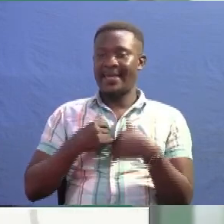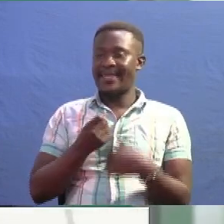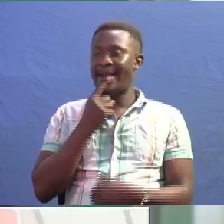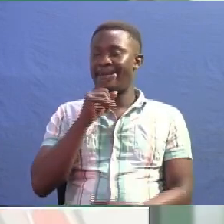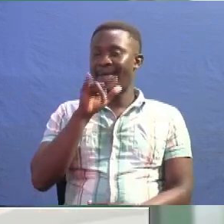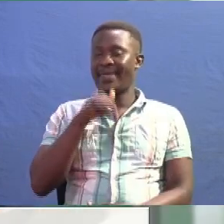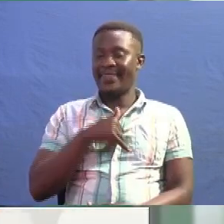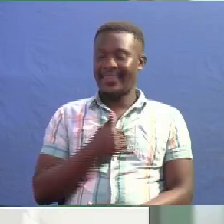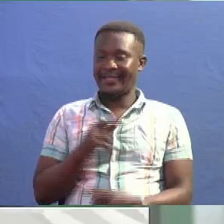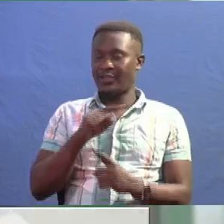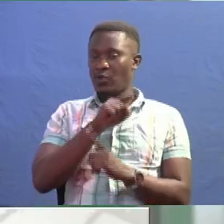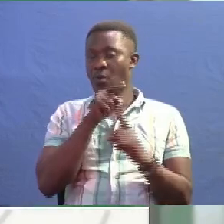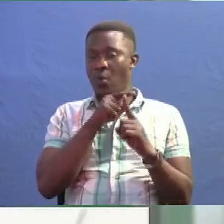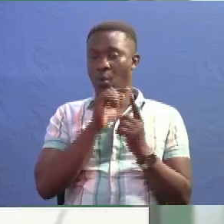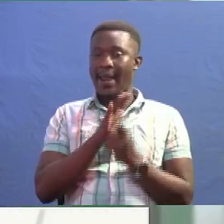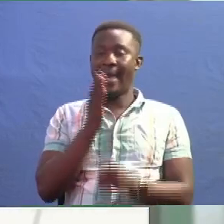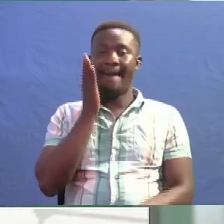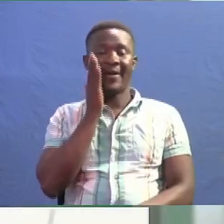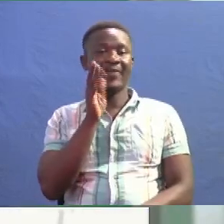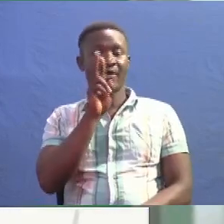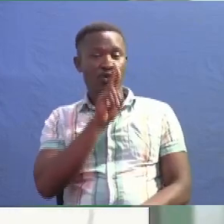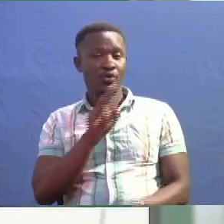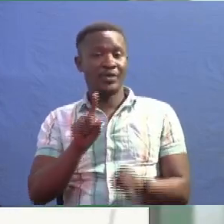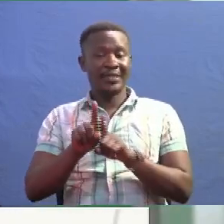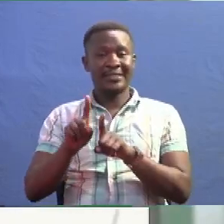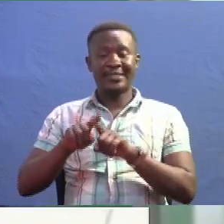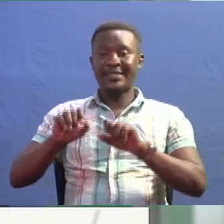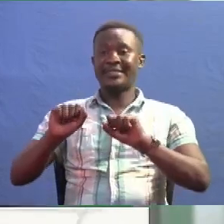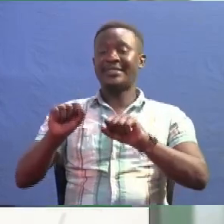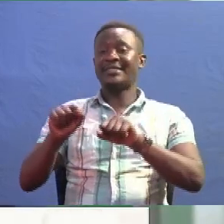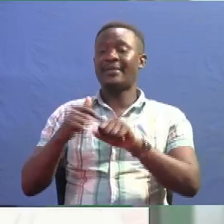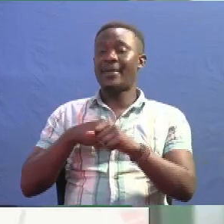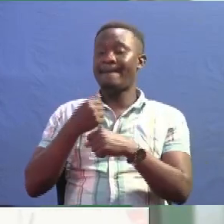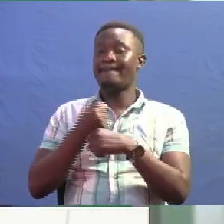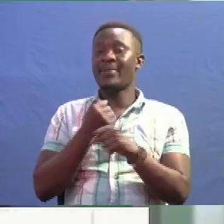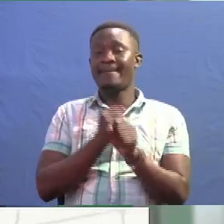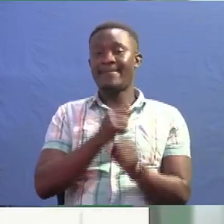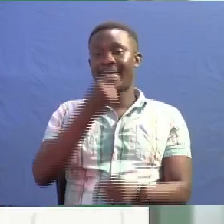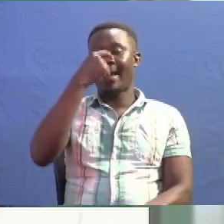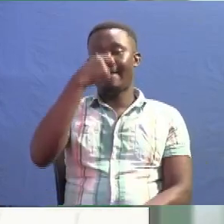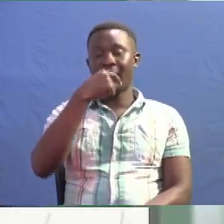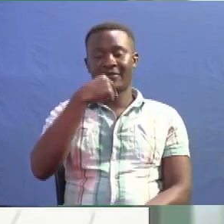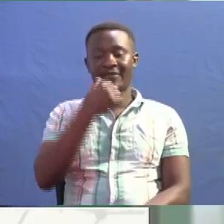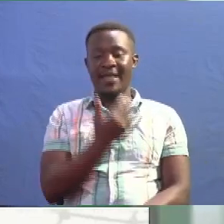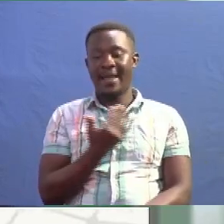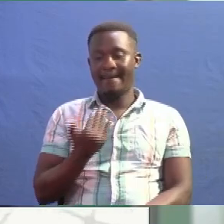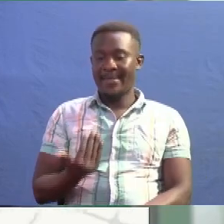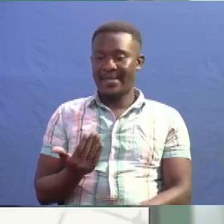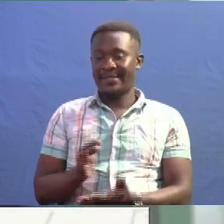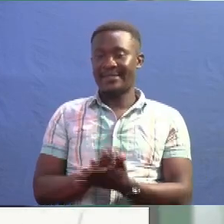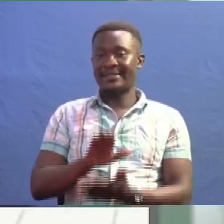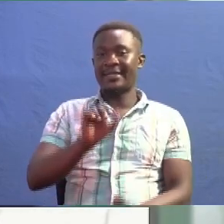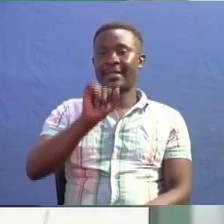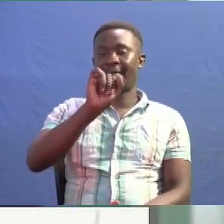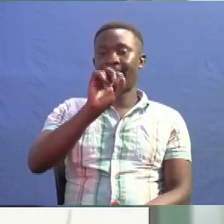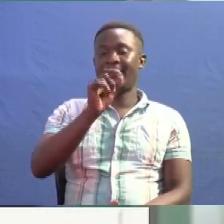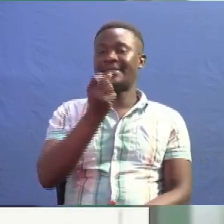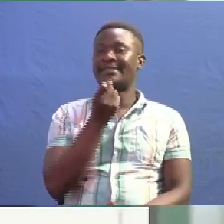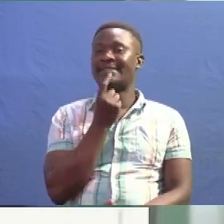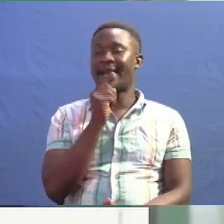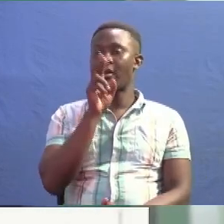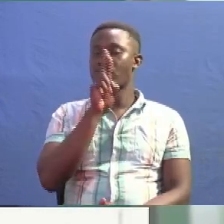when a mother uses also can cause a cleft in a child, like anticonvulsants. These are drugs that are used